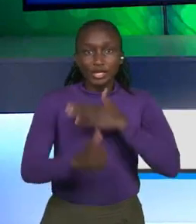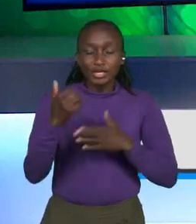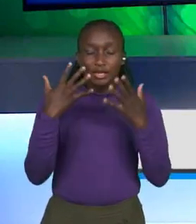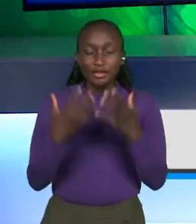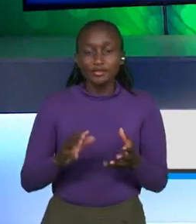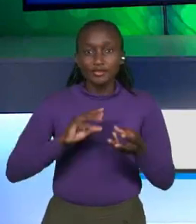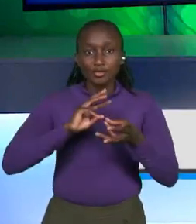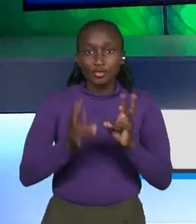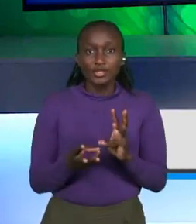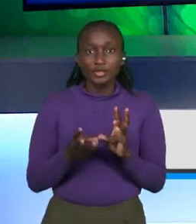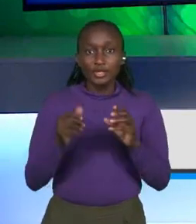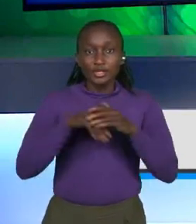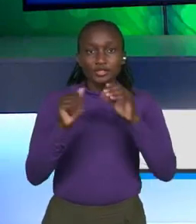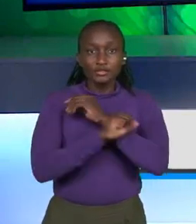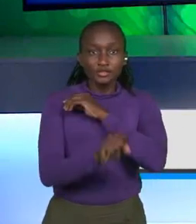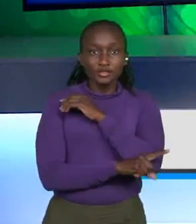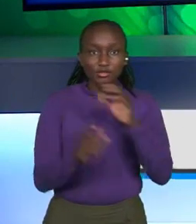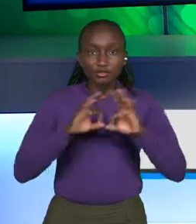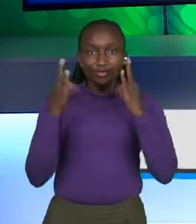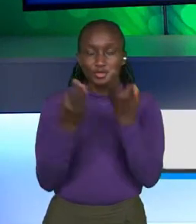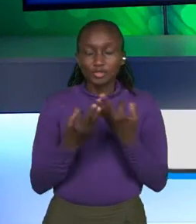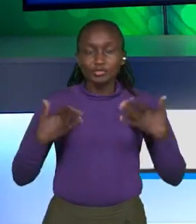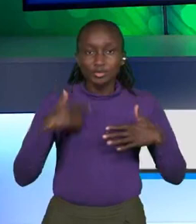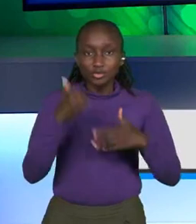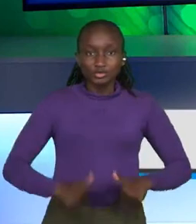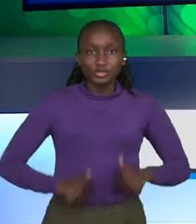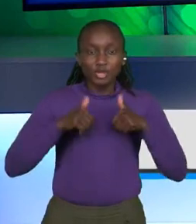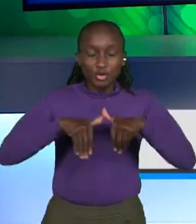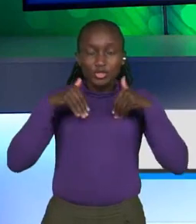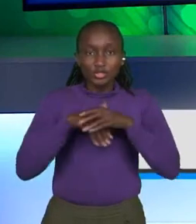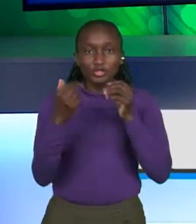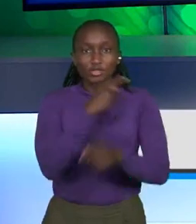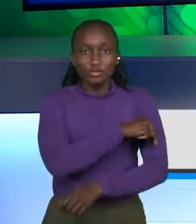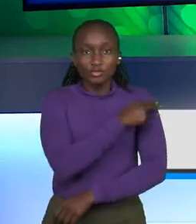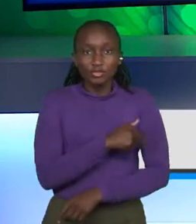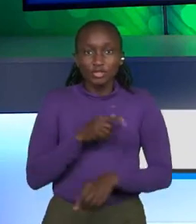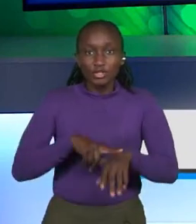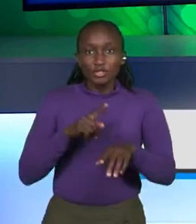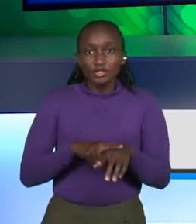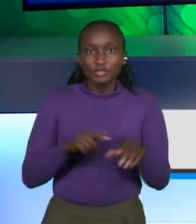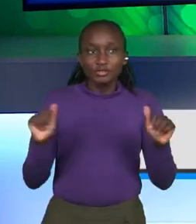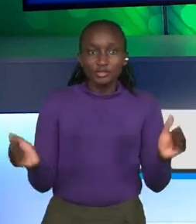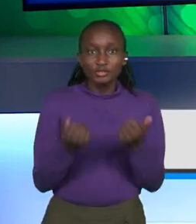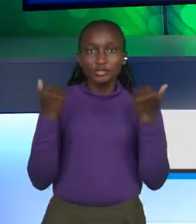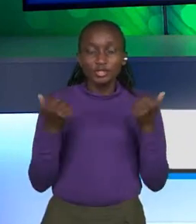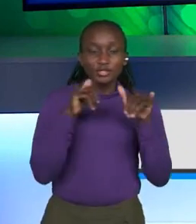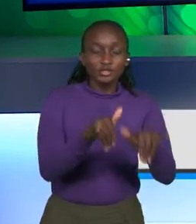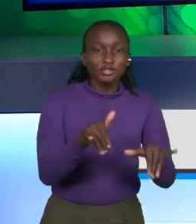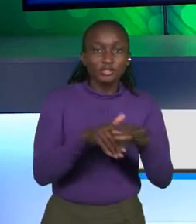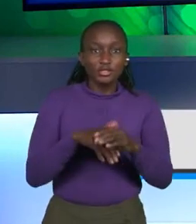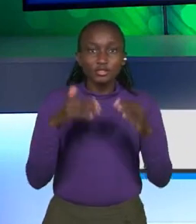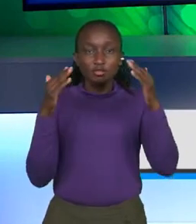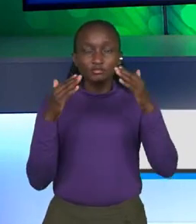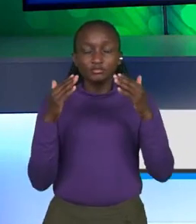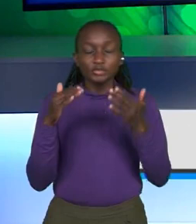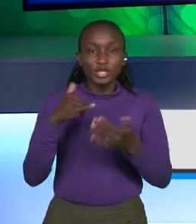in Senegal. Families of the survivors waited at a hospital in Dakar as their rescued passengers spent the night on an island and